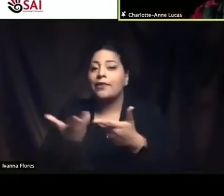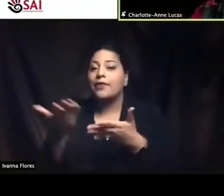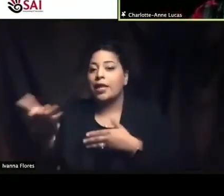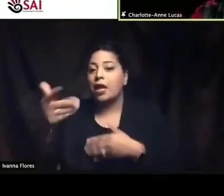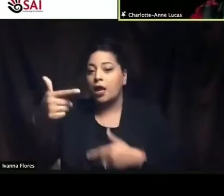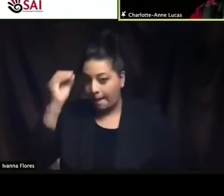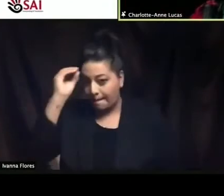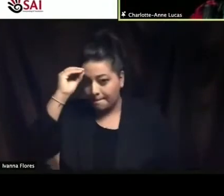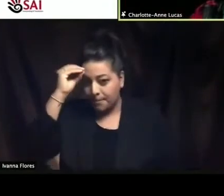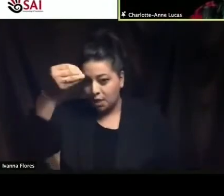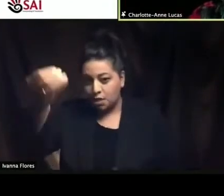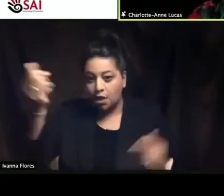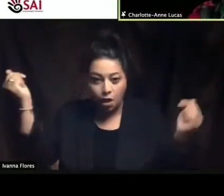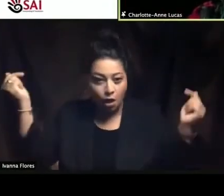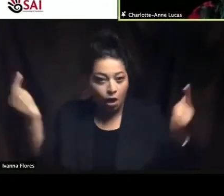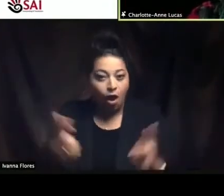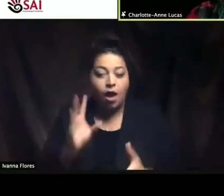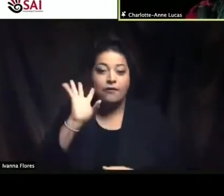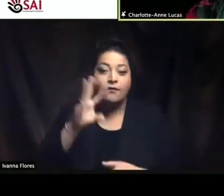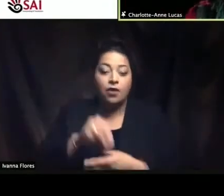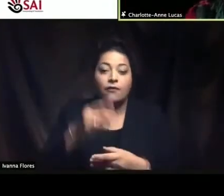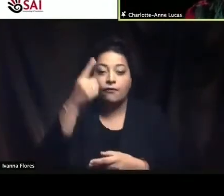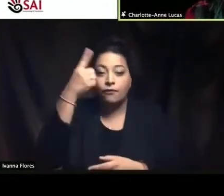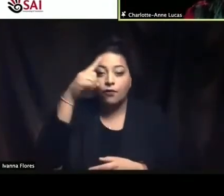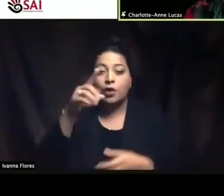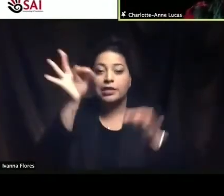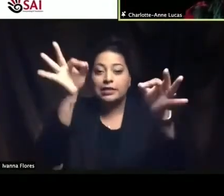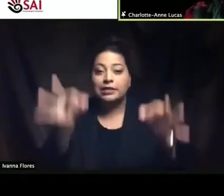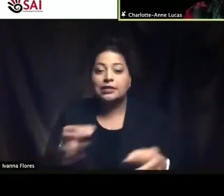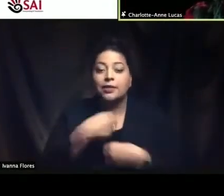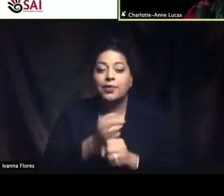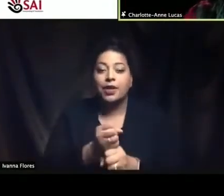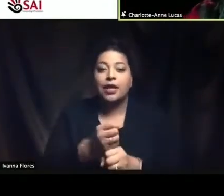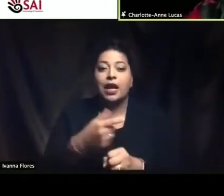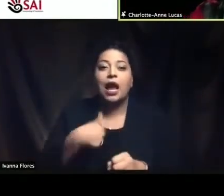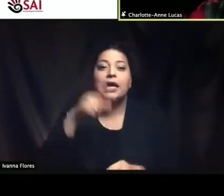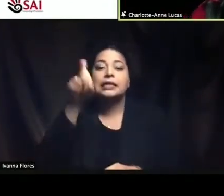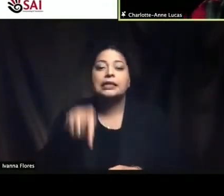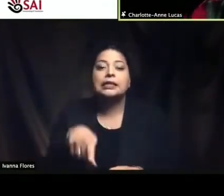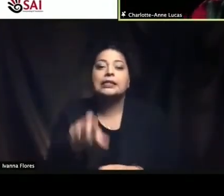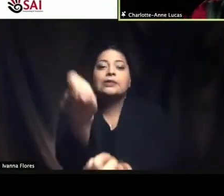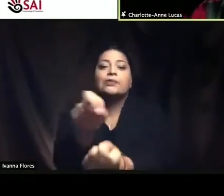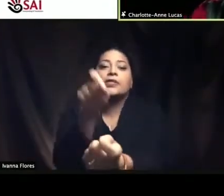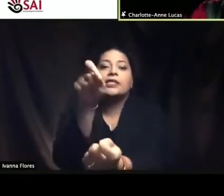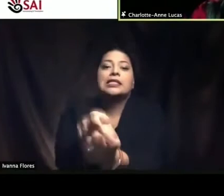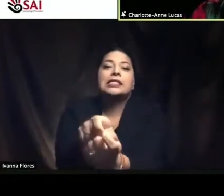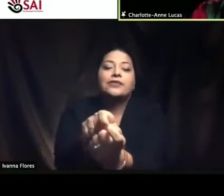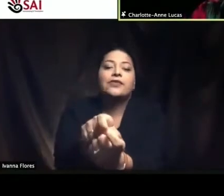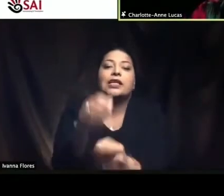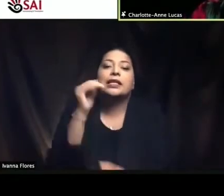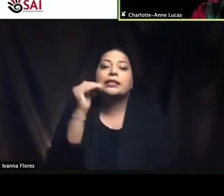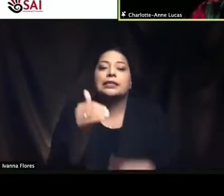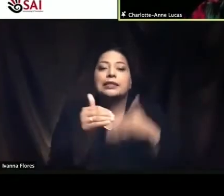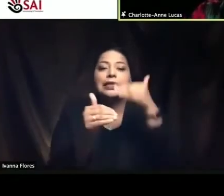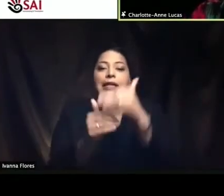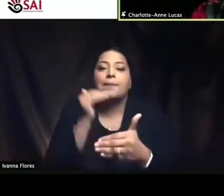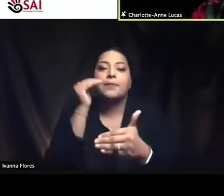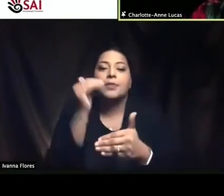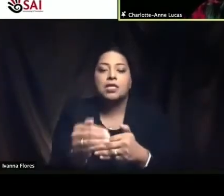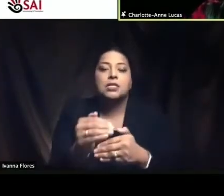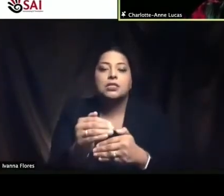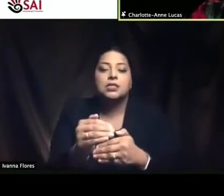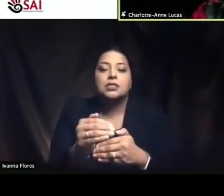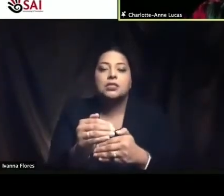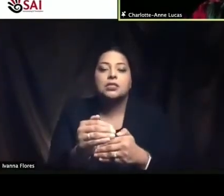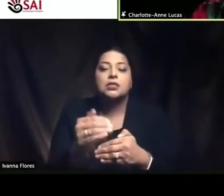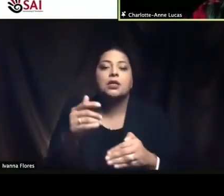of the decision-making process? Remember, for this, I need some specific measurable steps that you're going to take so that we can come